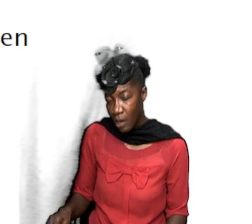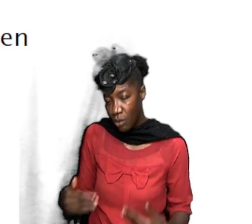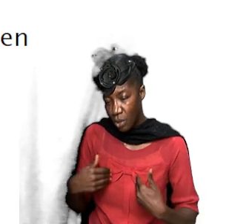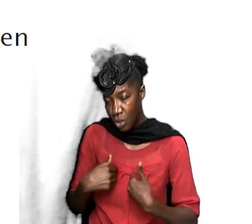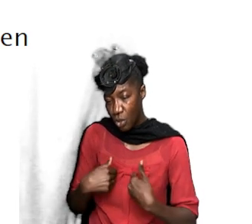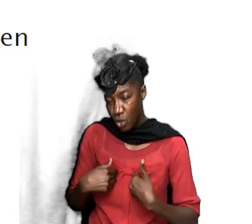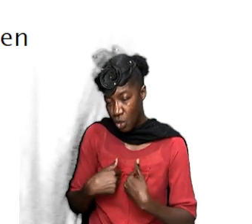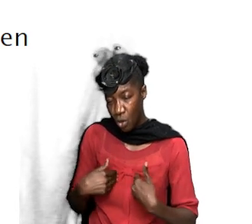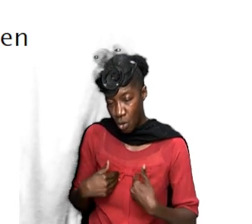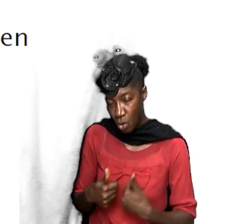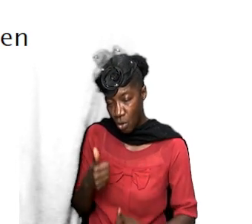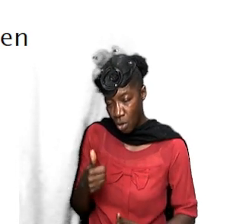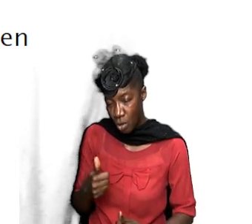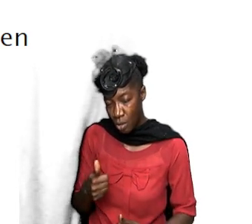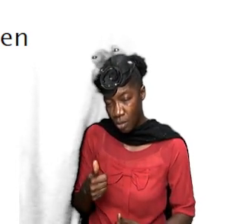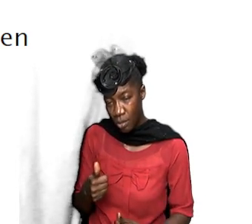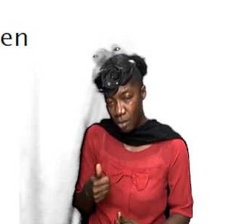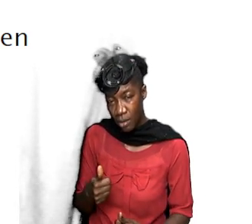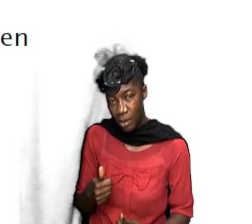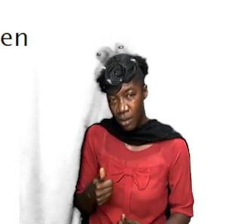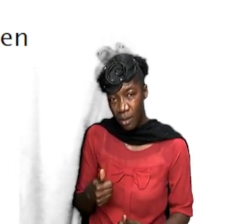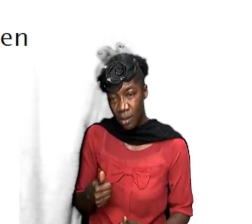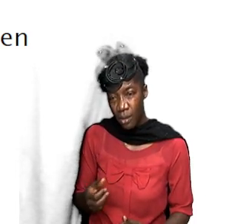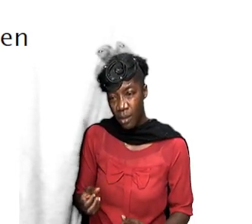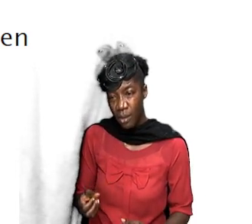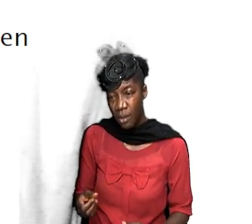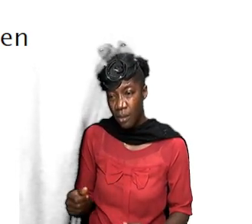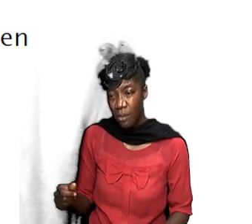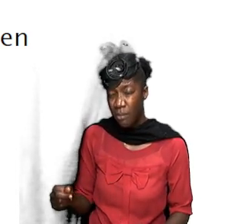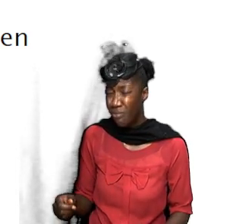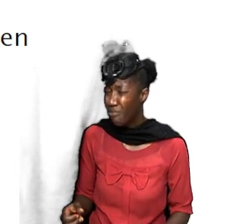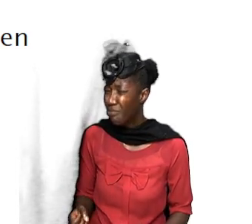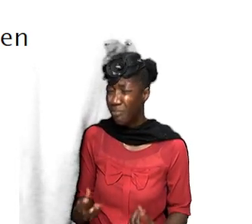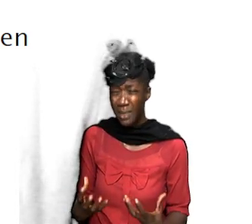Ever so often, we have to be purchasing drumsticks.